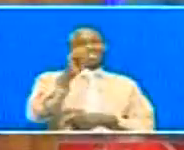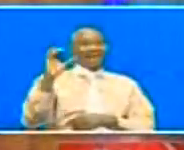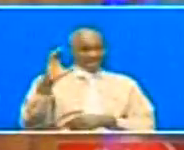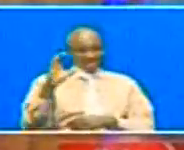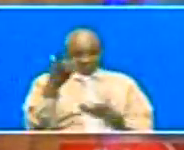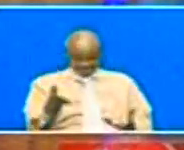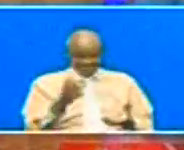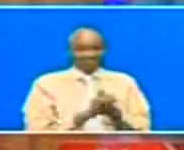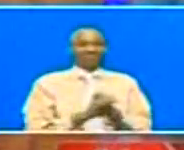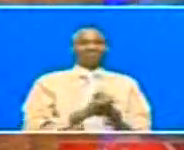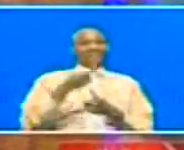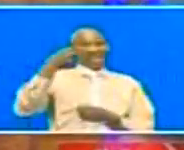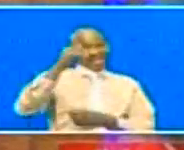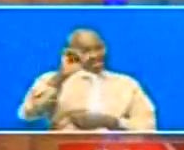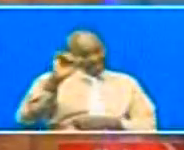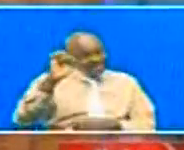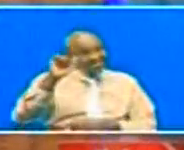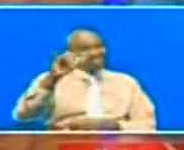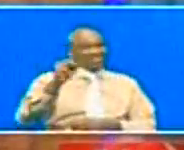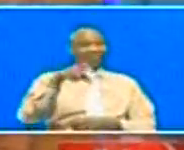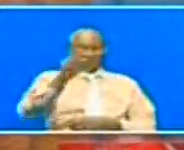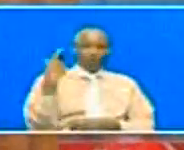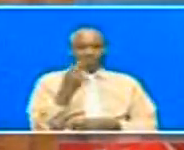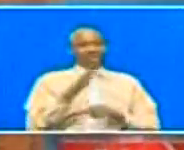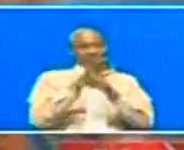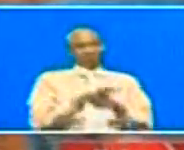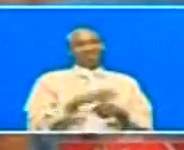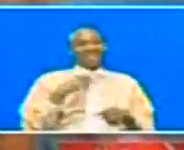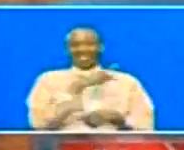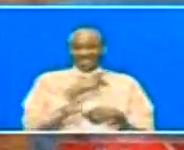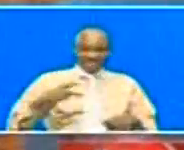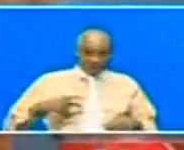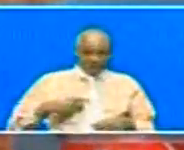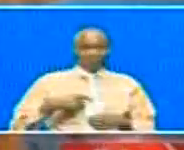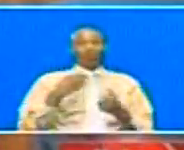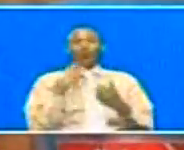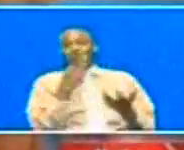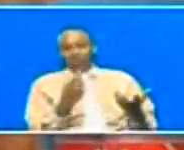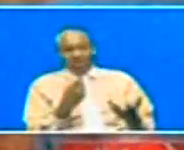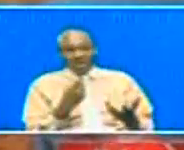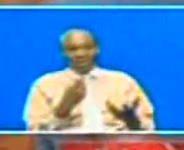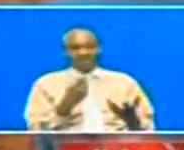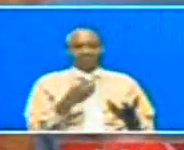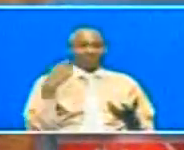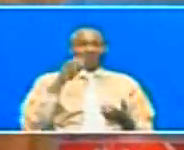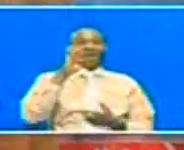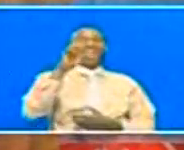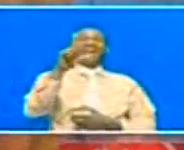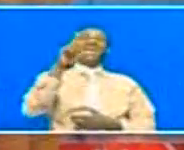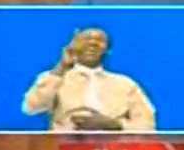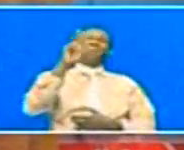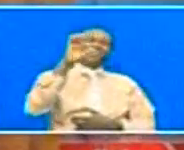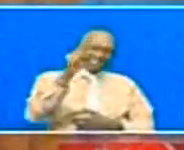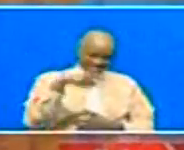Black Moses. Oof. The only guy who could intimidate the king of rock, that was Elvis Presley.